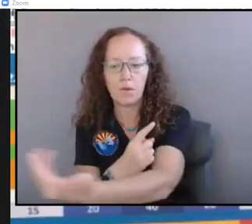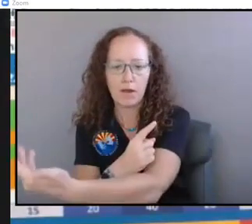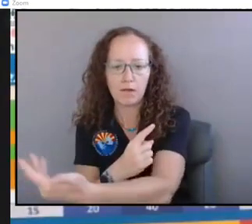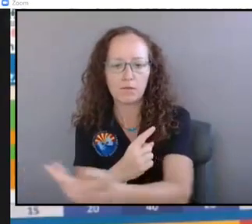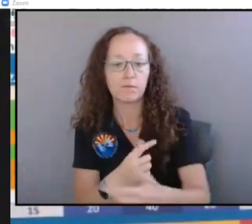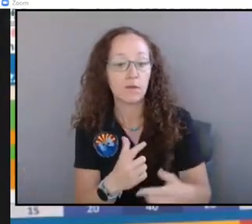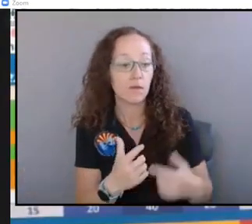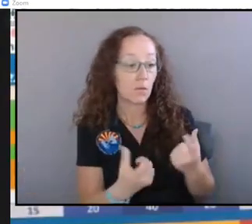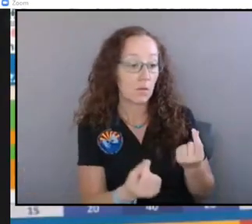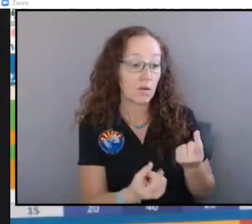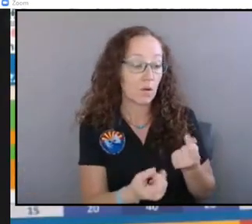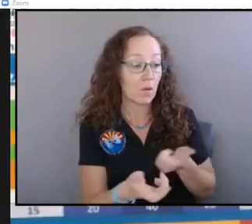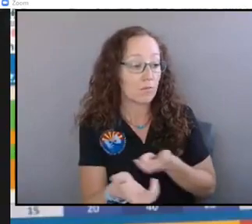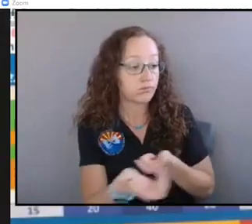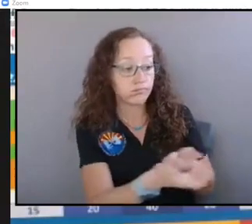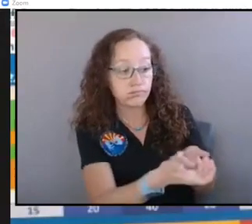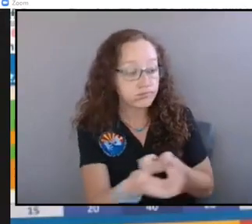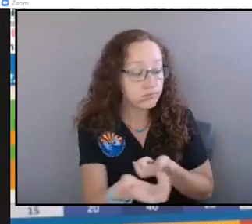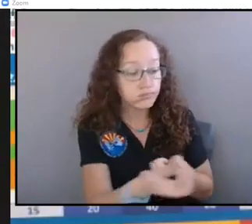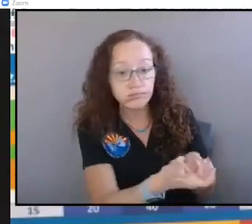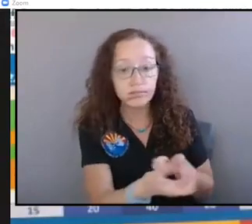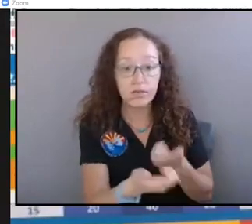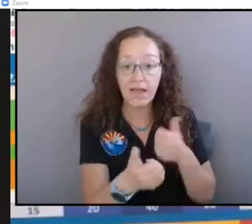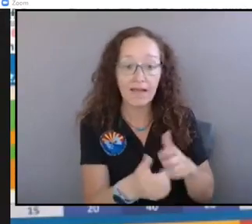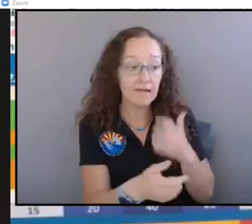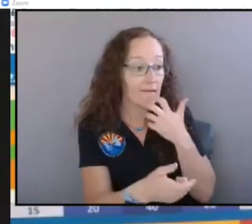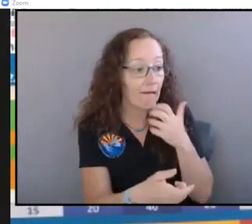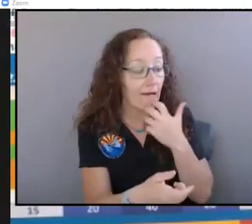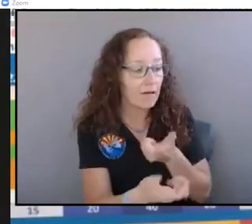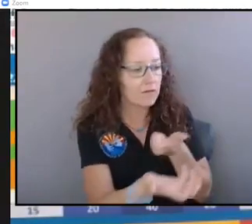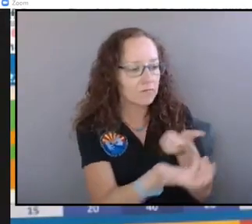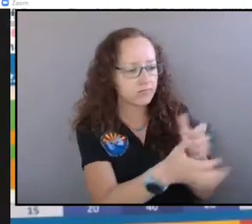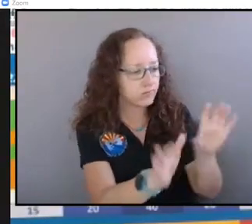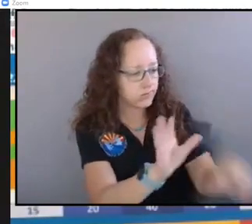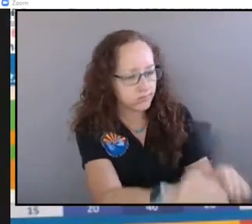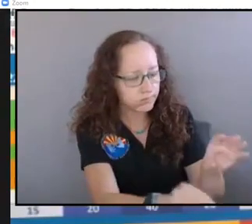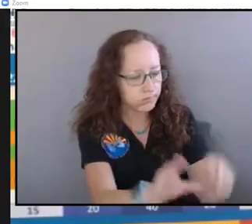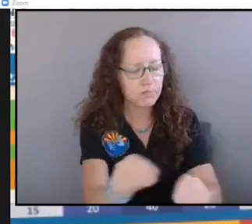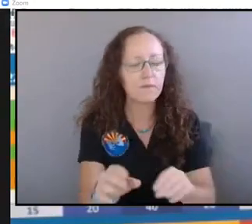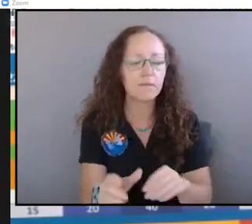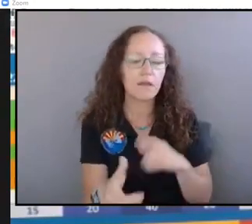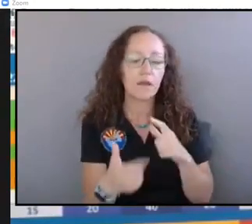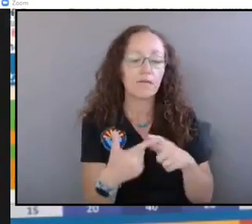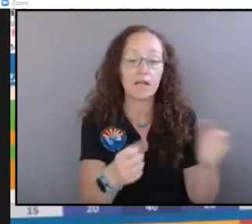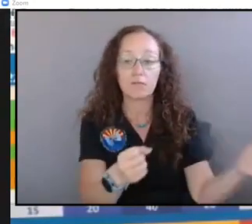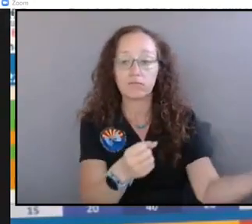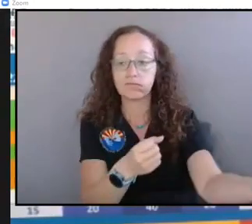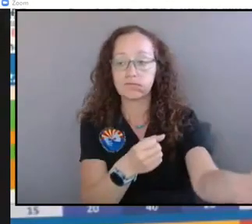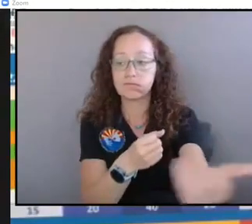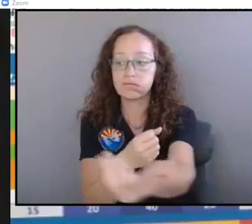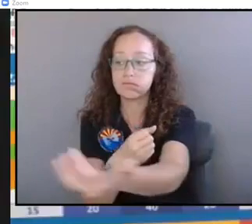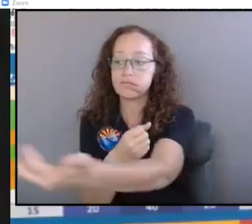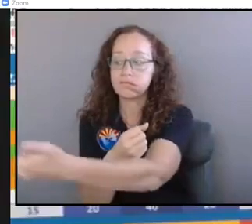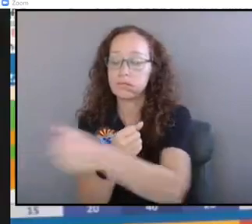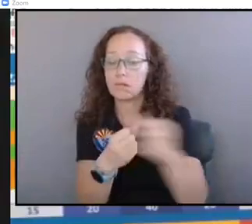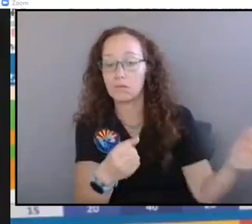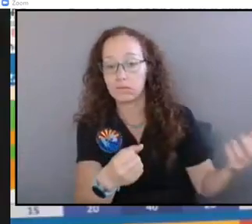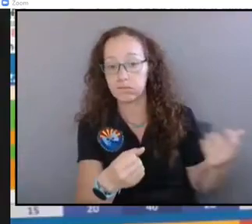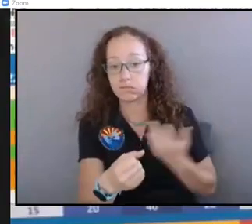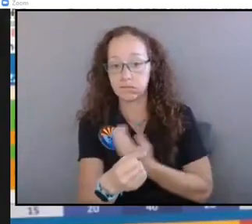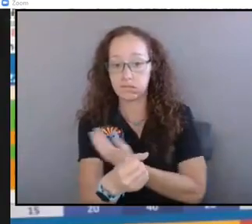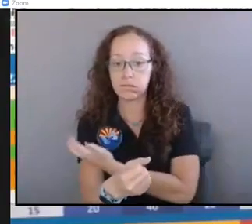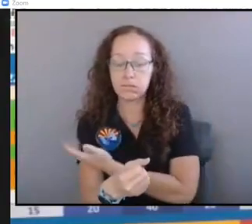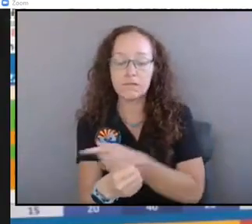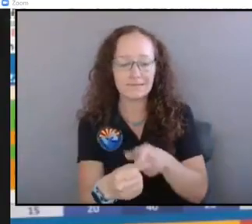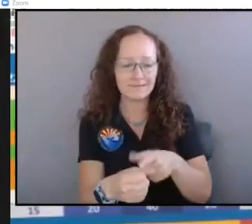hot spots. Once the fire's moved past and everything's safe, they'll move on to the next assignment. So that's kind of the